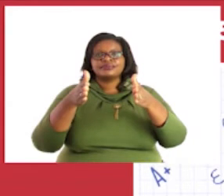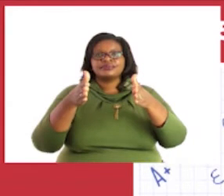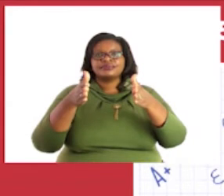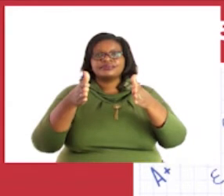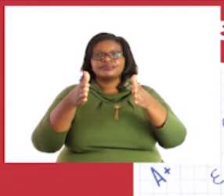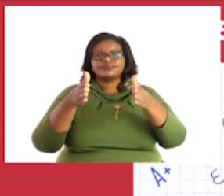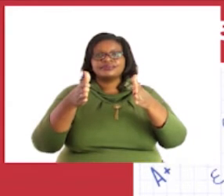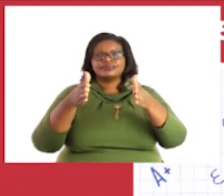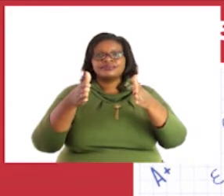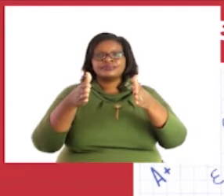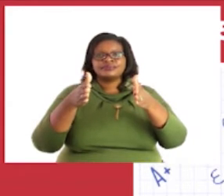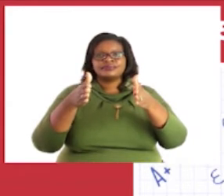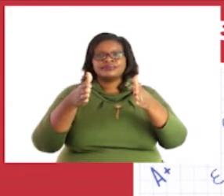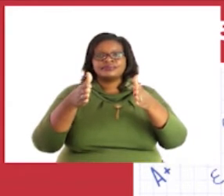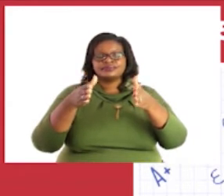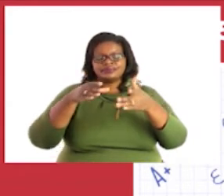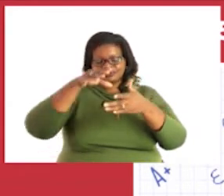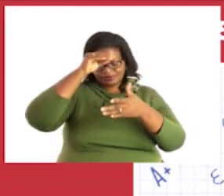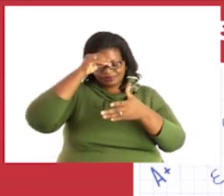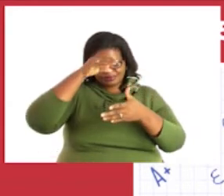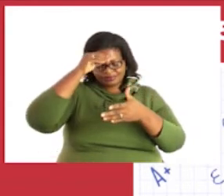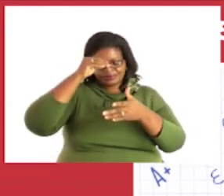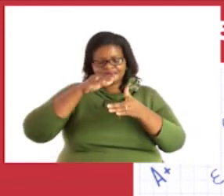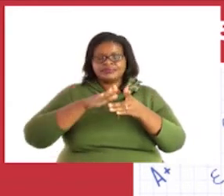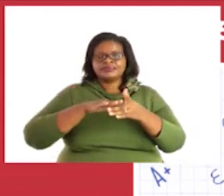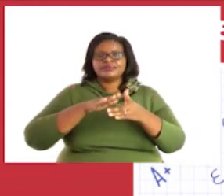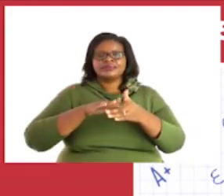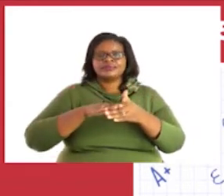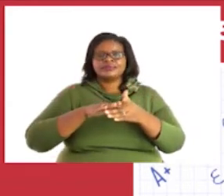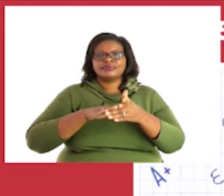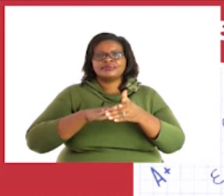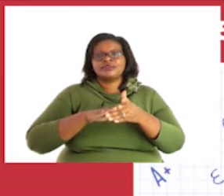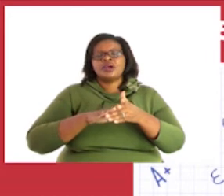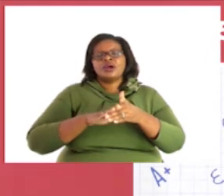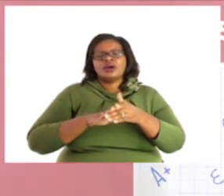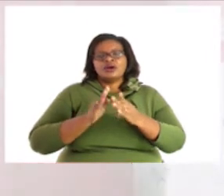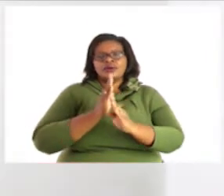focusing on lesson 3, ordering and comparing numbers.